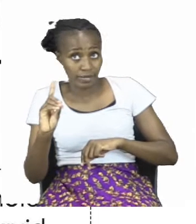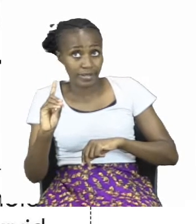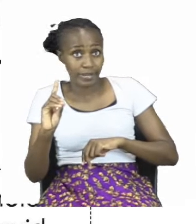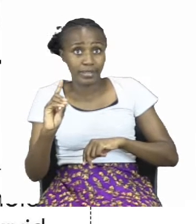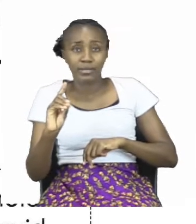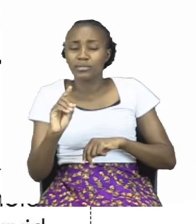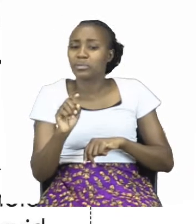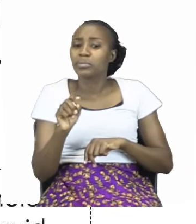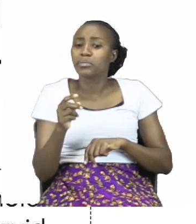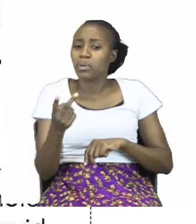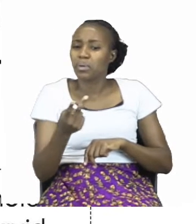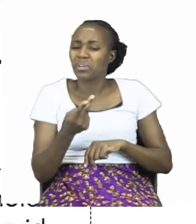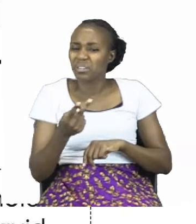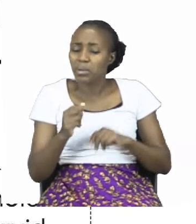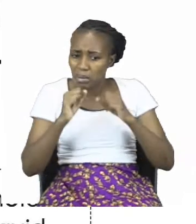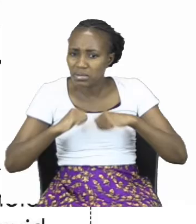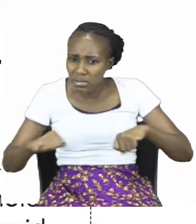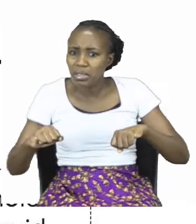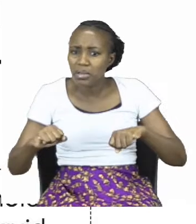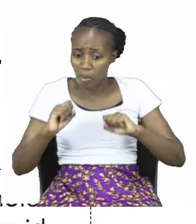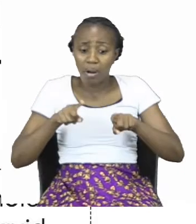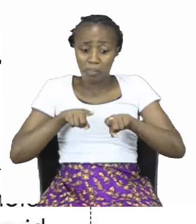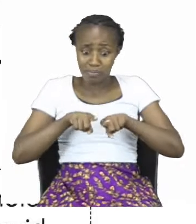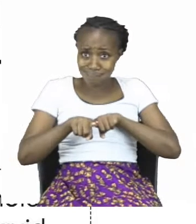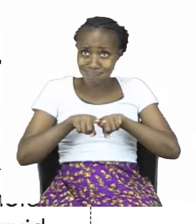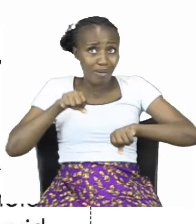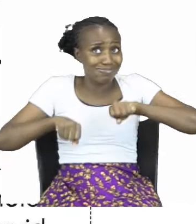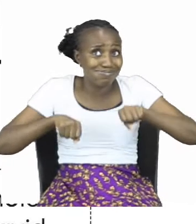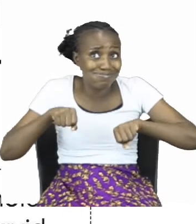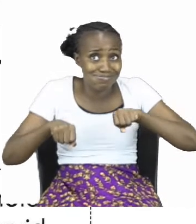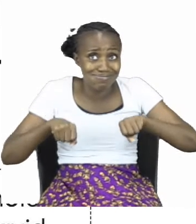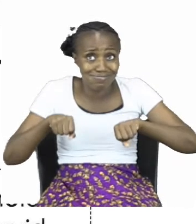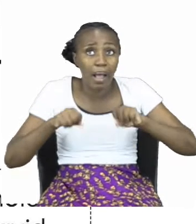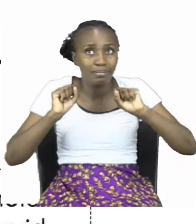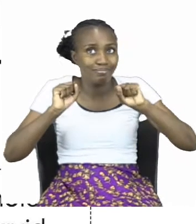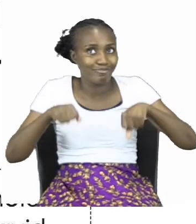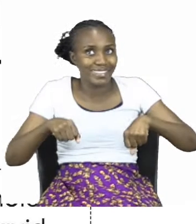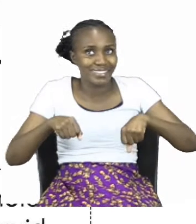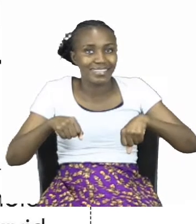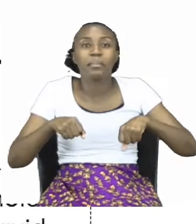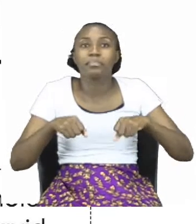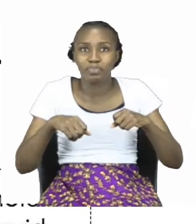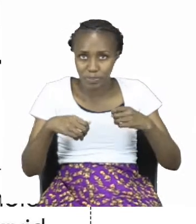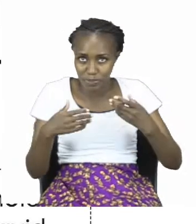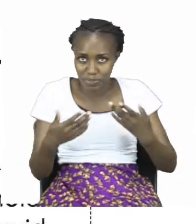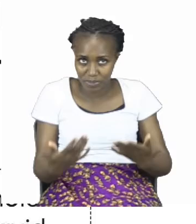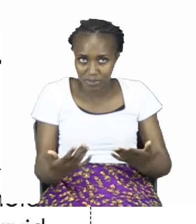They decided to have a big race on